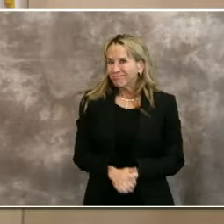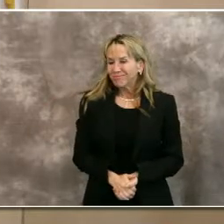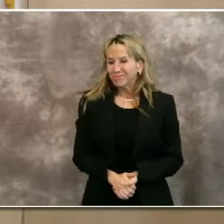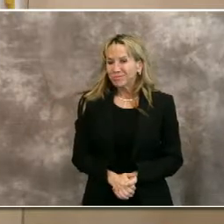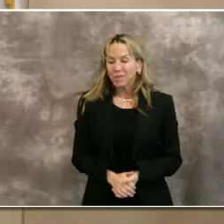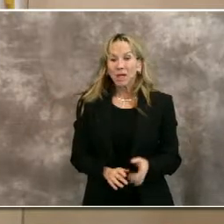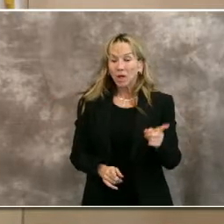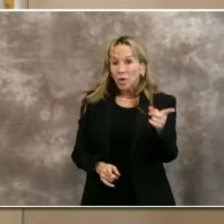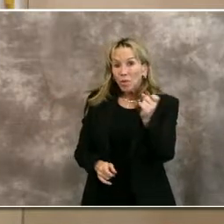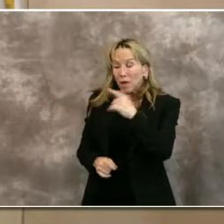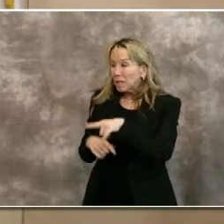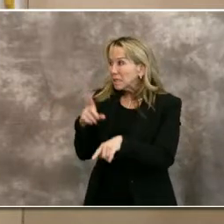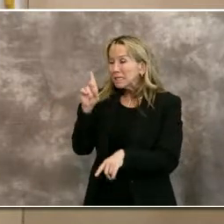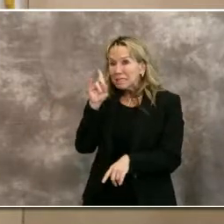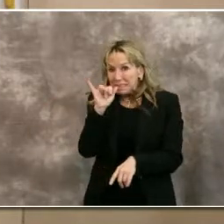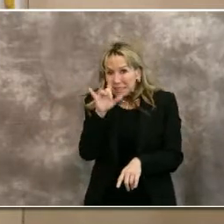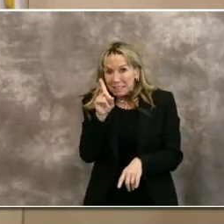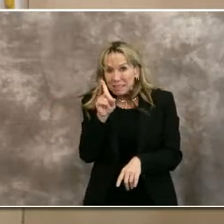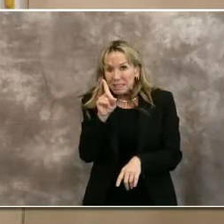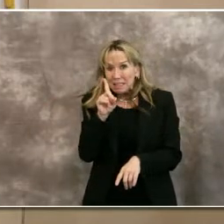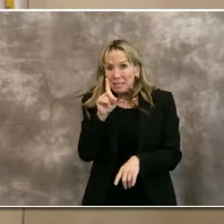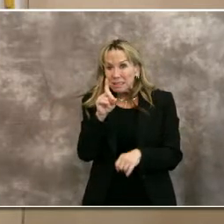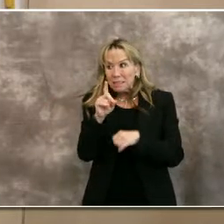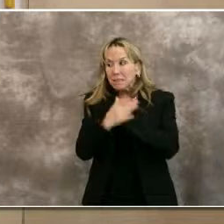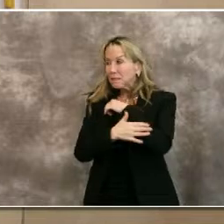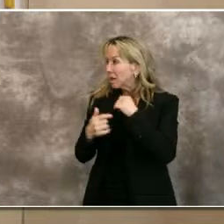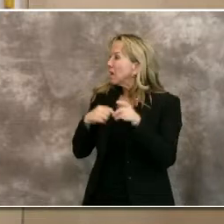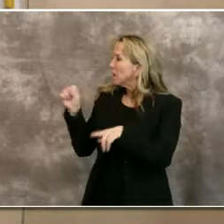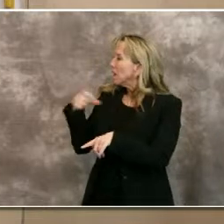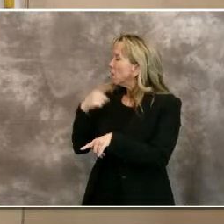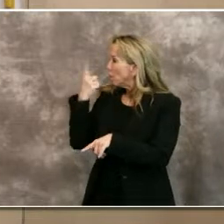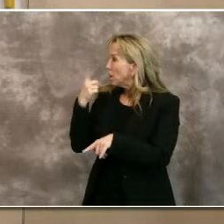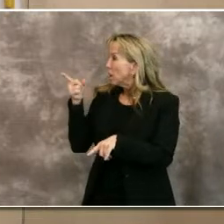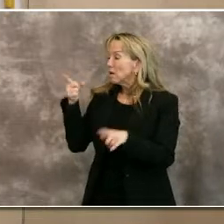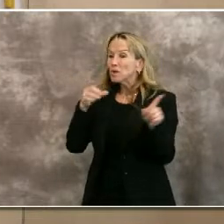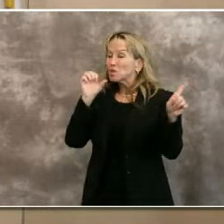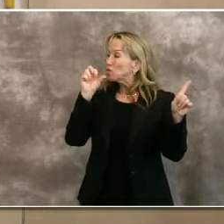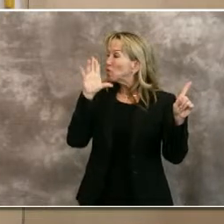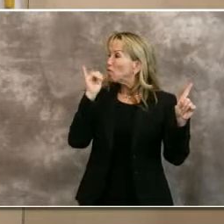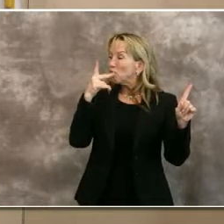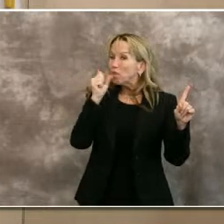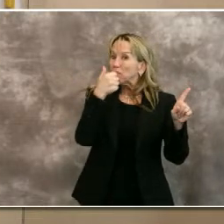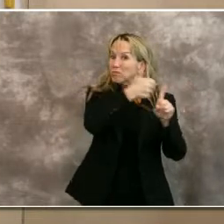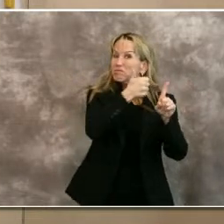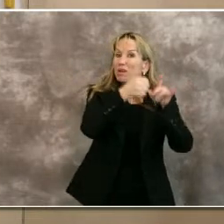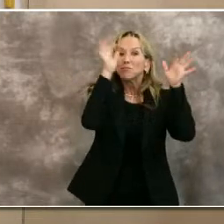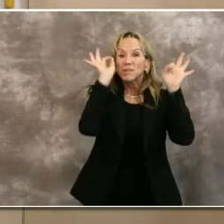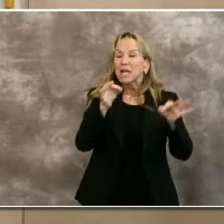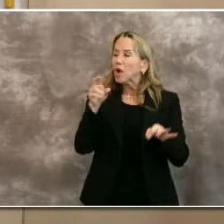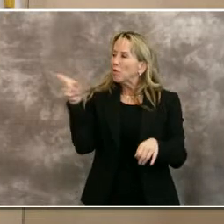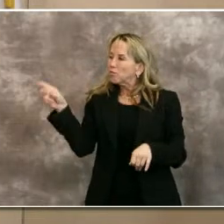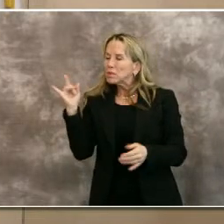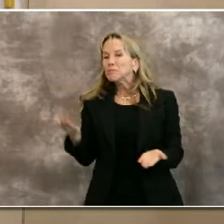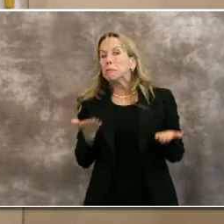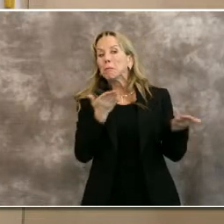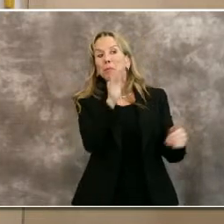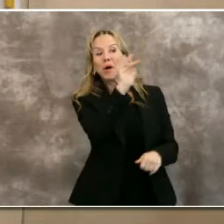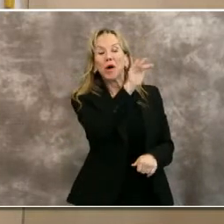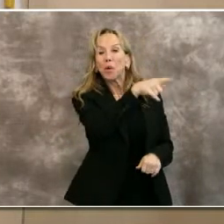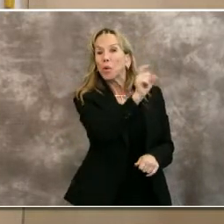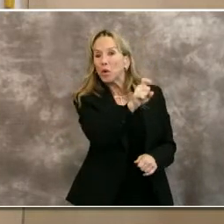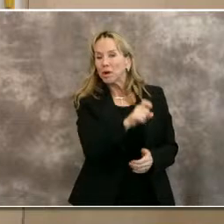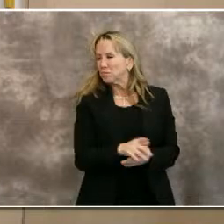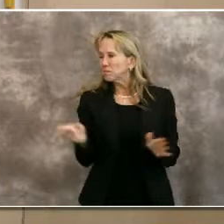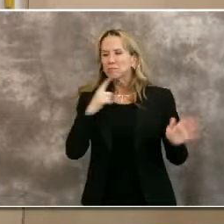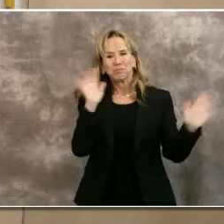Did the county recommend it? Right, I'm just wondering if Scripps did that on their own, or if the county said they should do that. No,